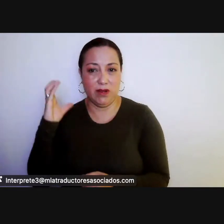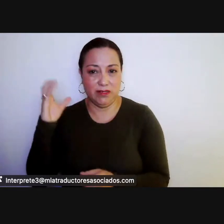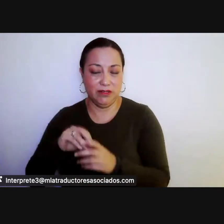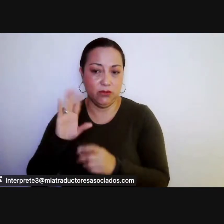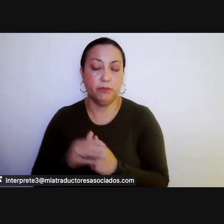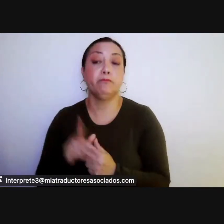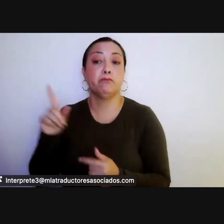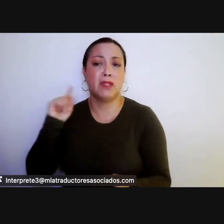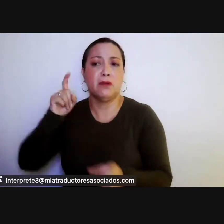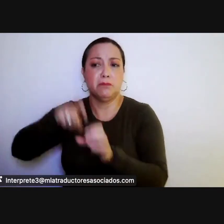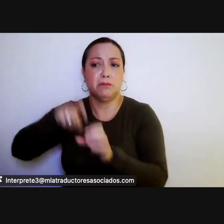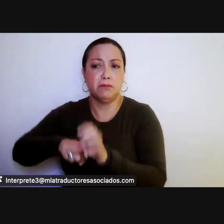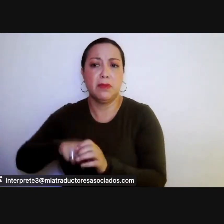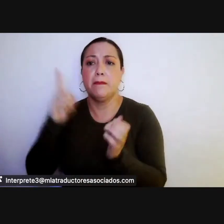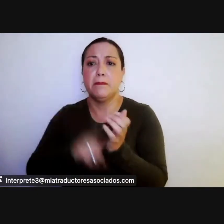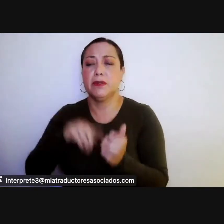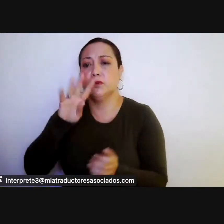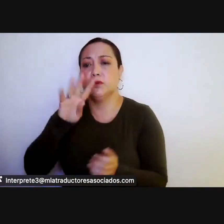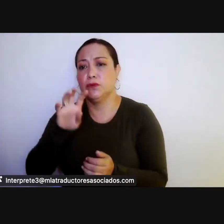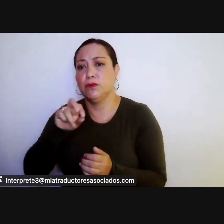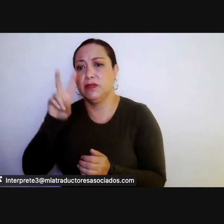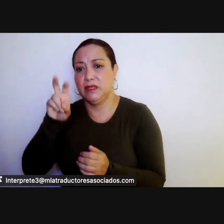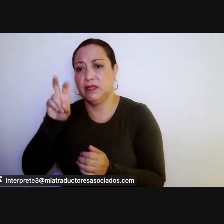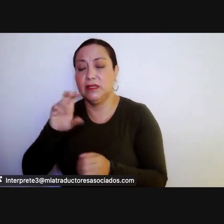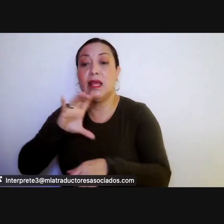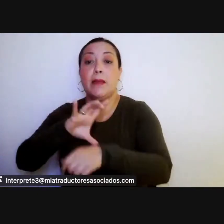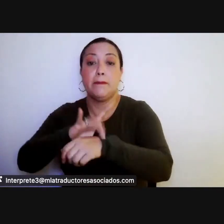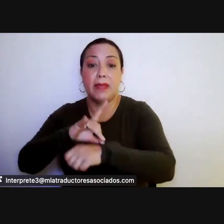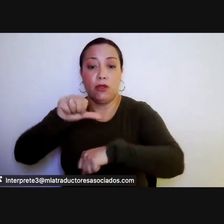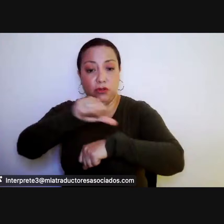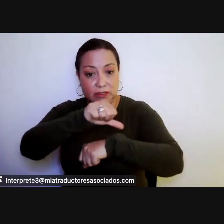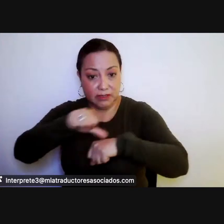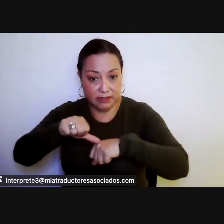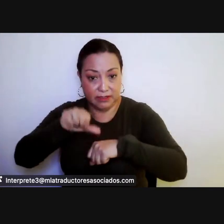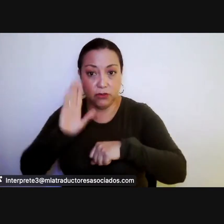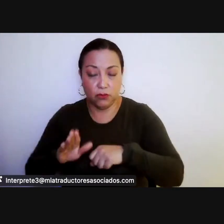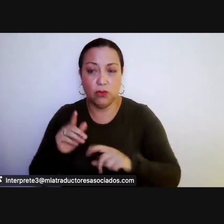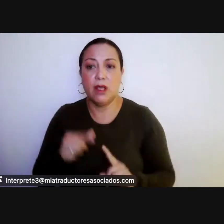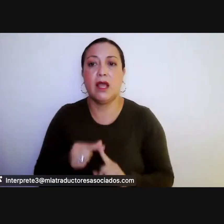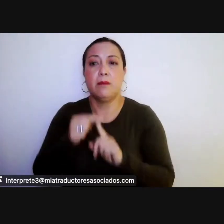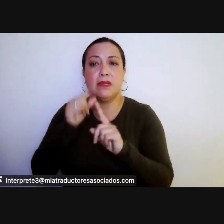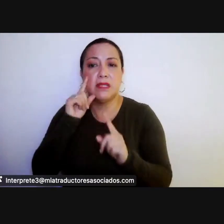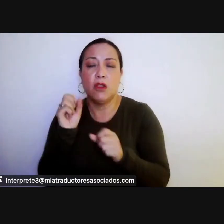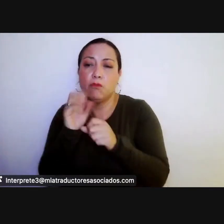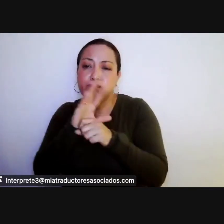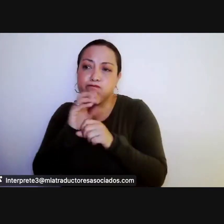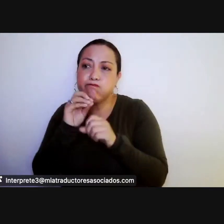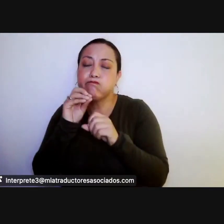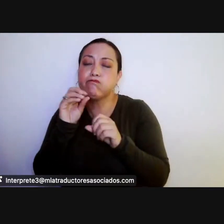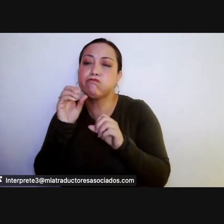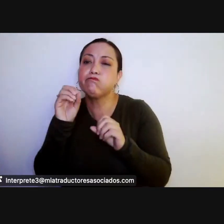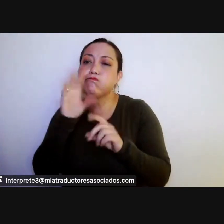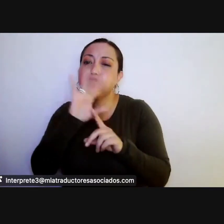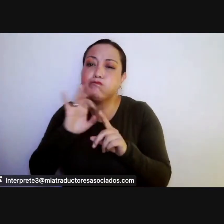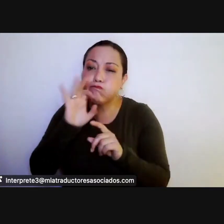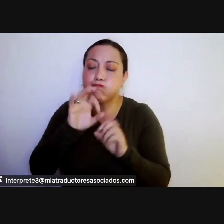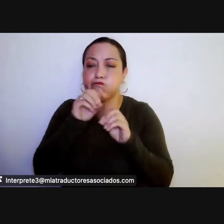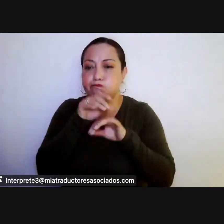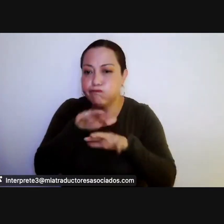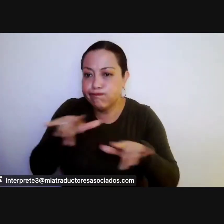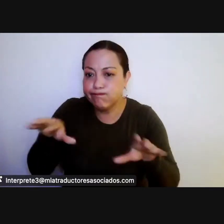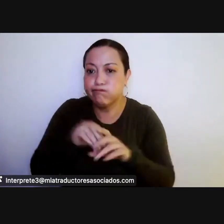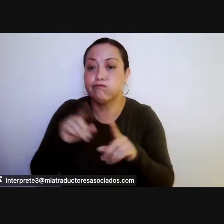Washington. Oscar has been with us since '97. He's a surgeon, a specialist in